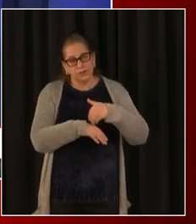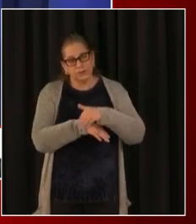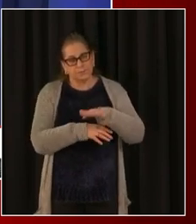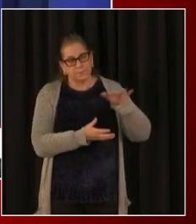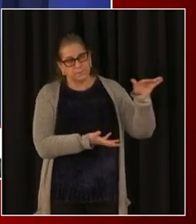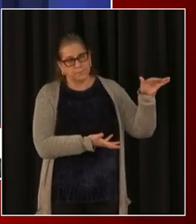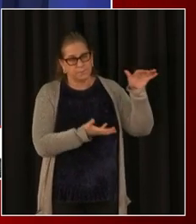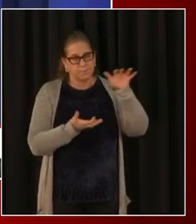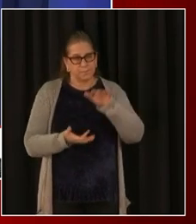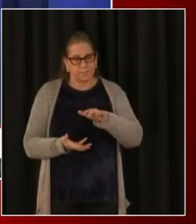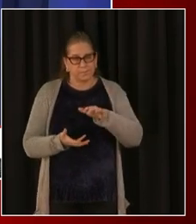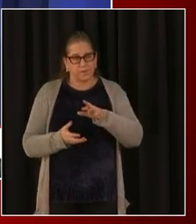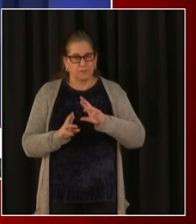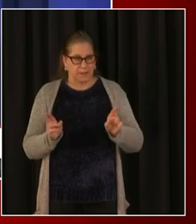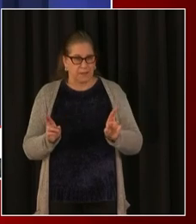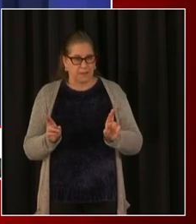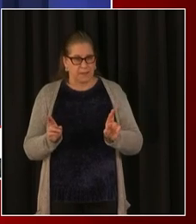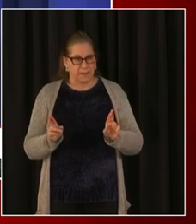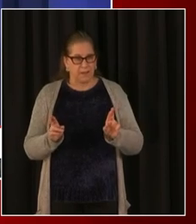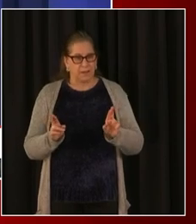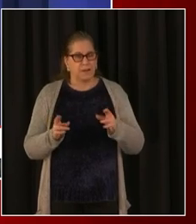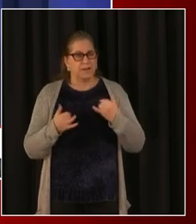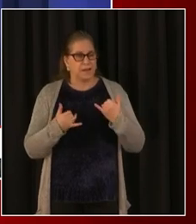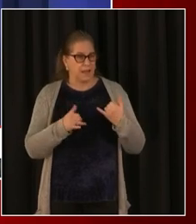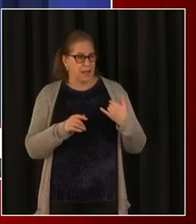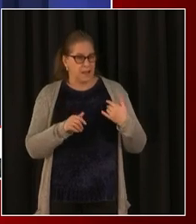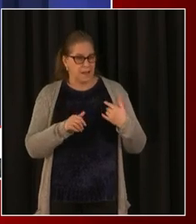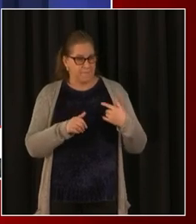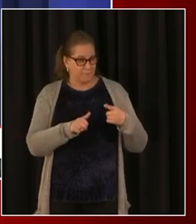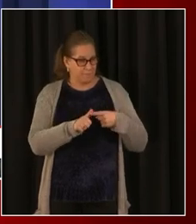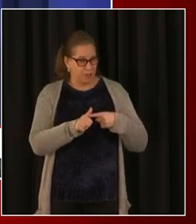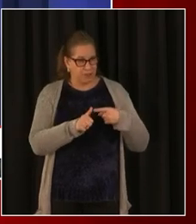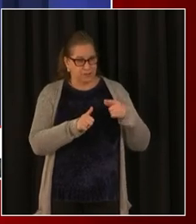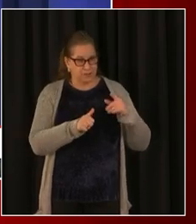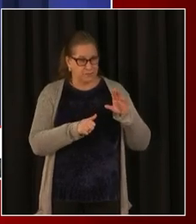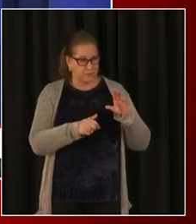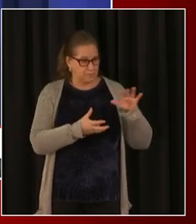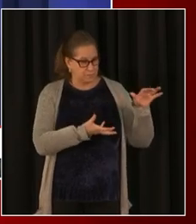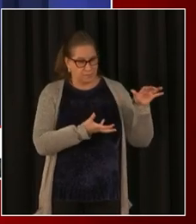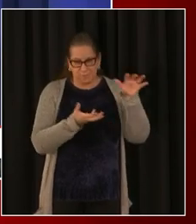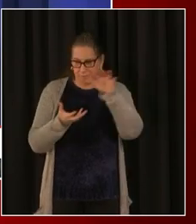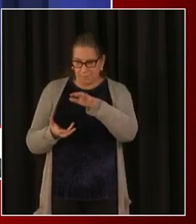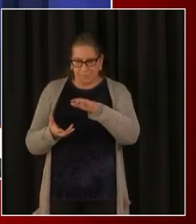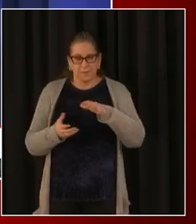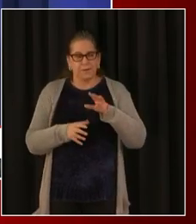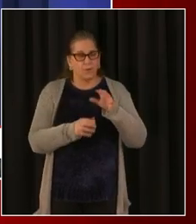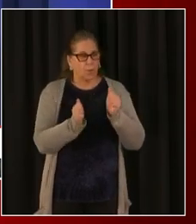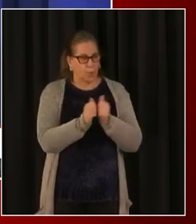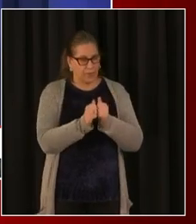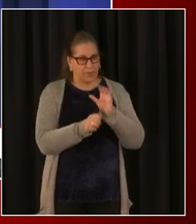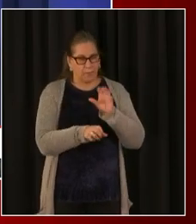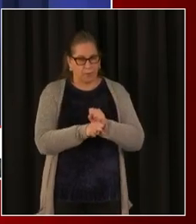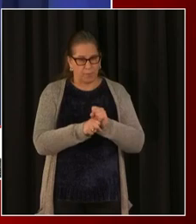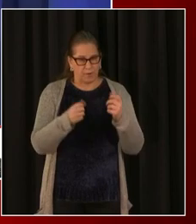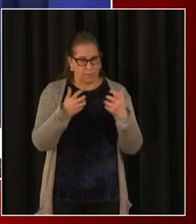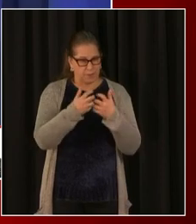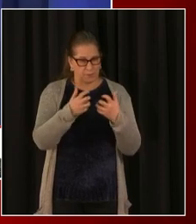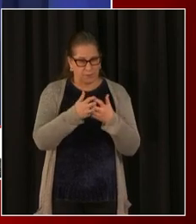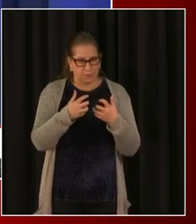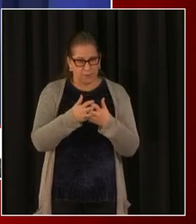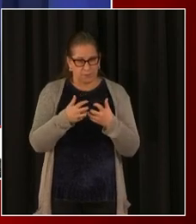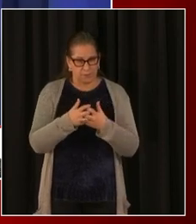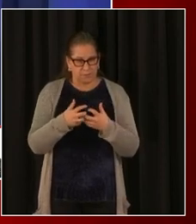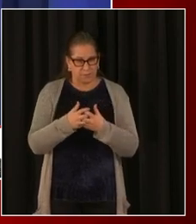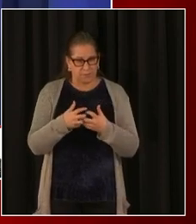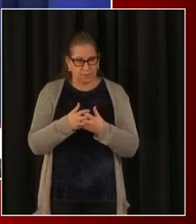leeway there. We probably found about 2,000 doses that wasn't accounted for where there was inefficiency, where we started moving it